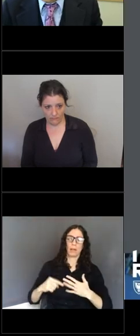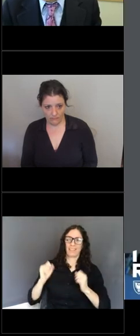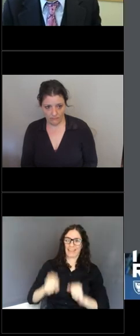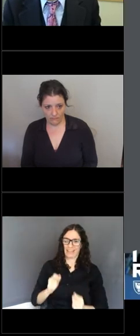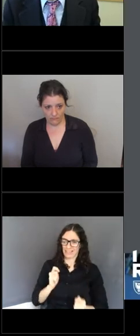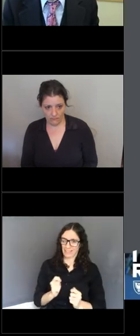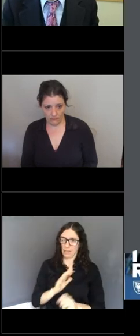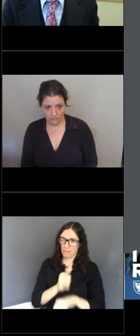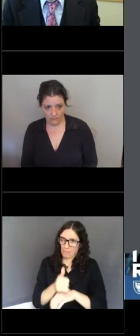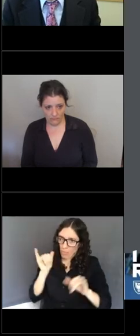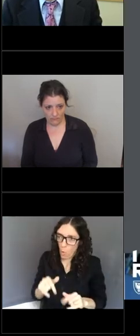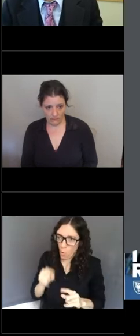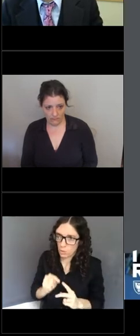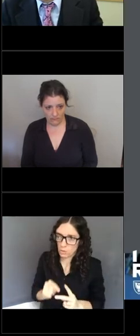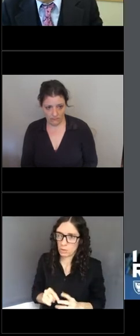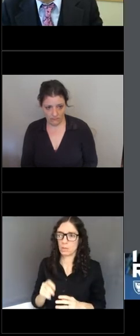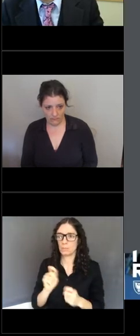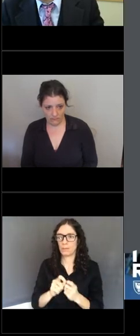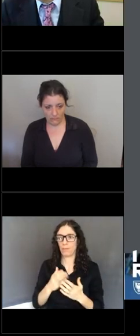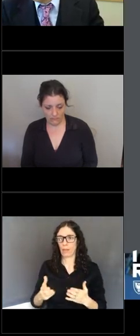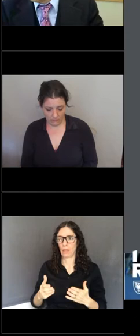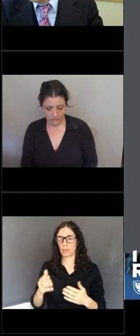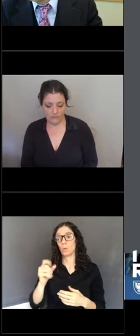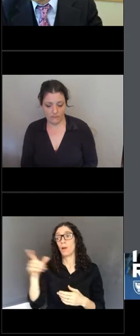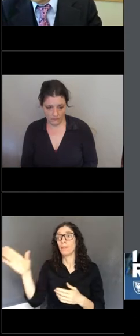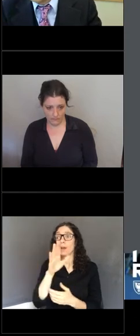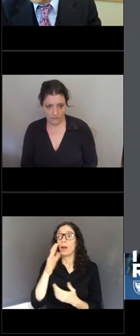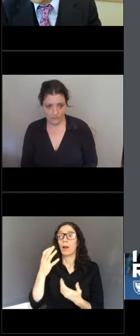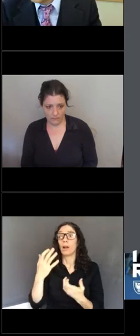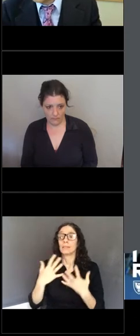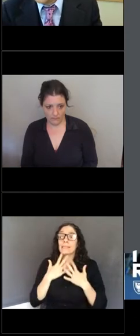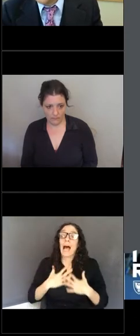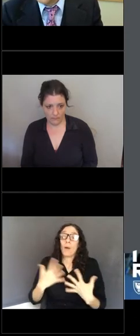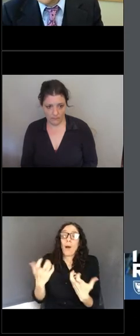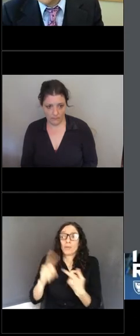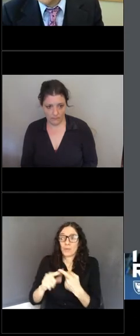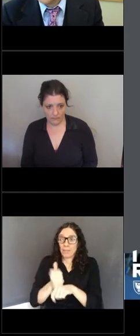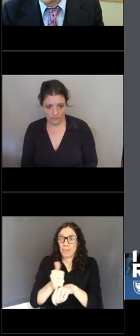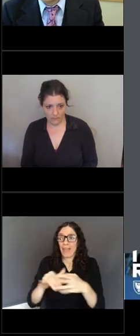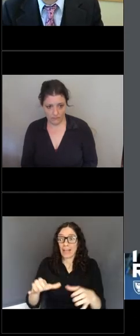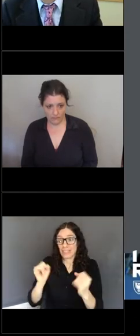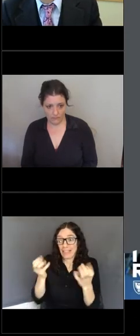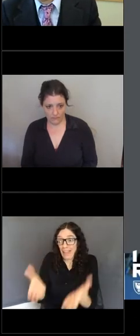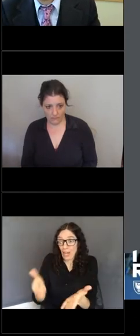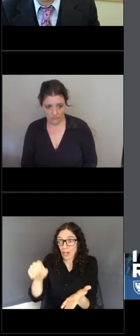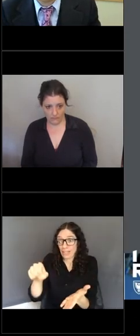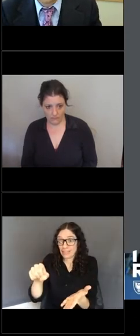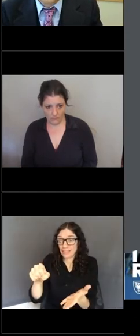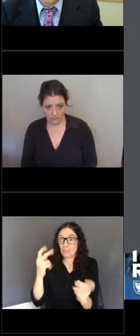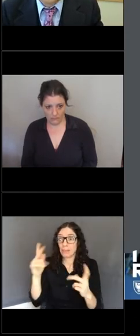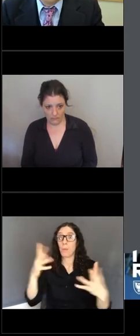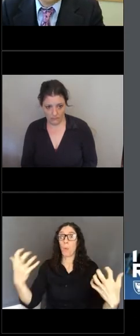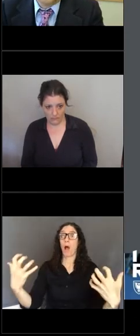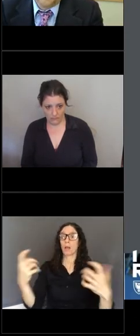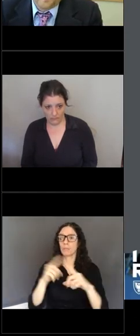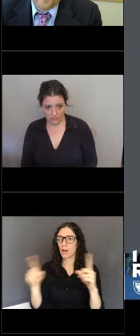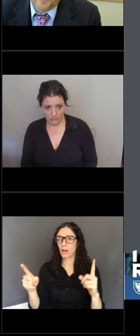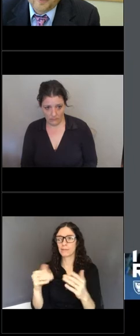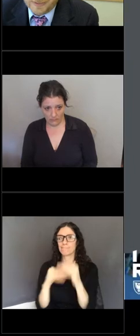and willingness to be able to implicate or implement a lot of these actions is there, but there are constraints, be it